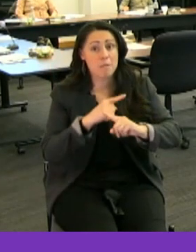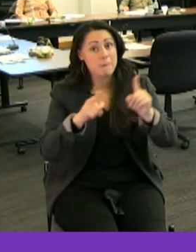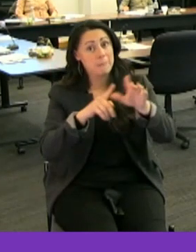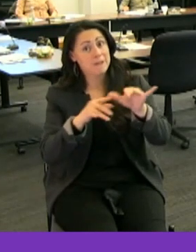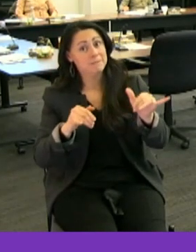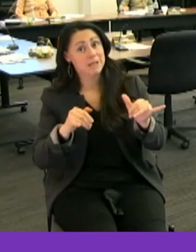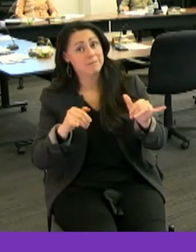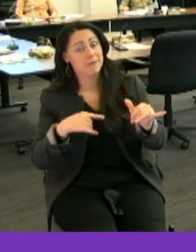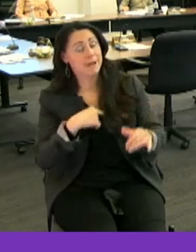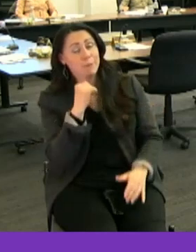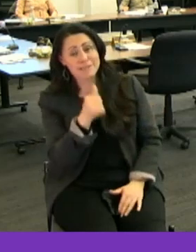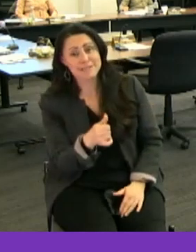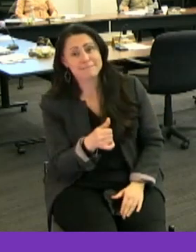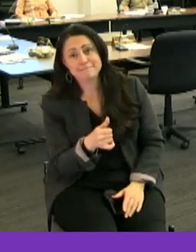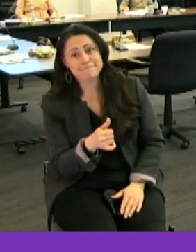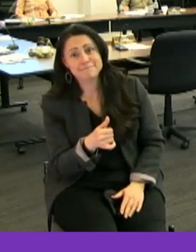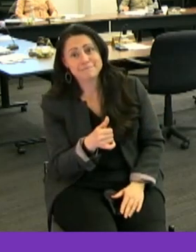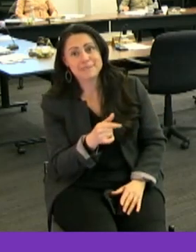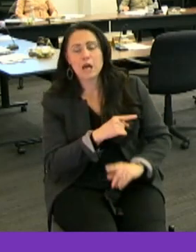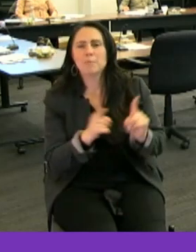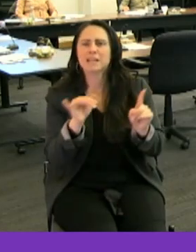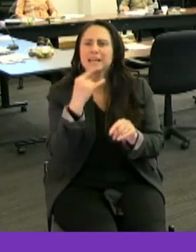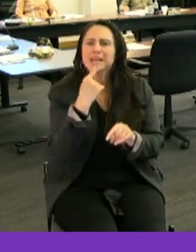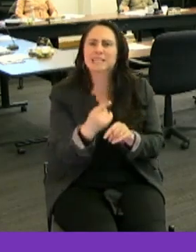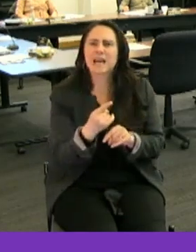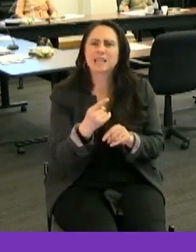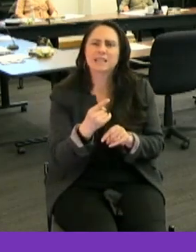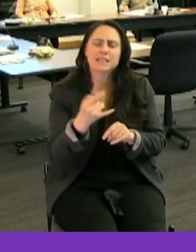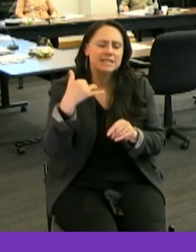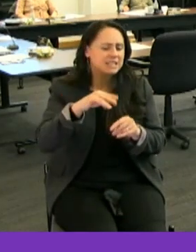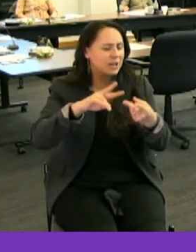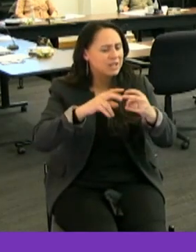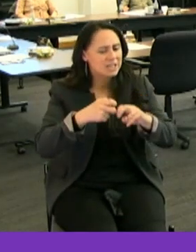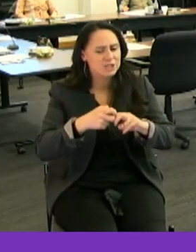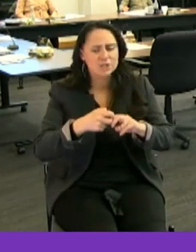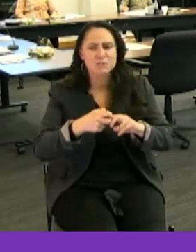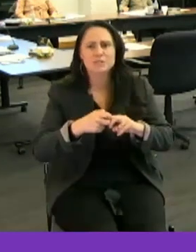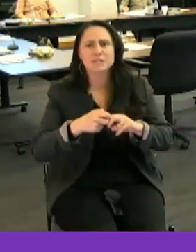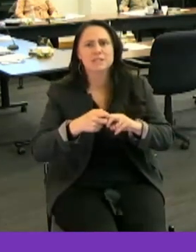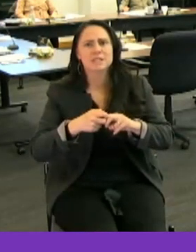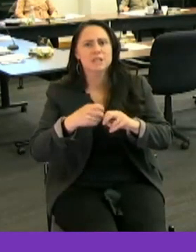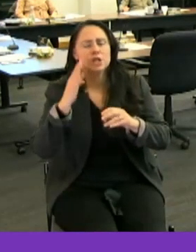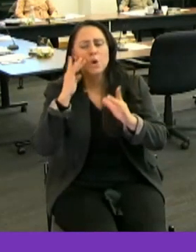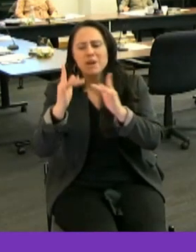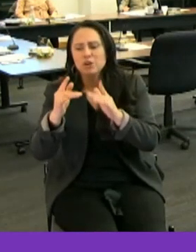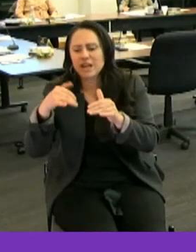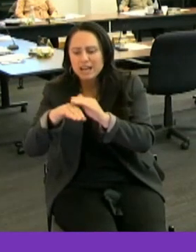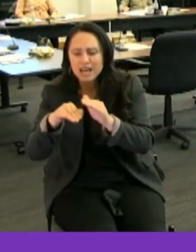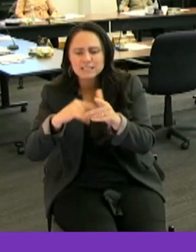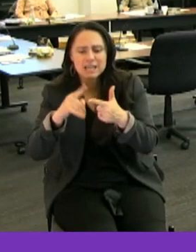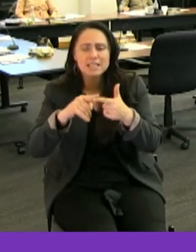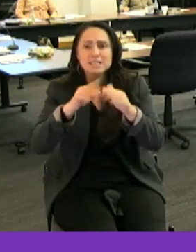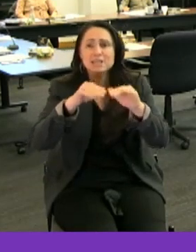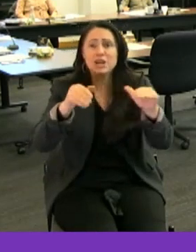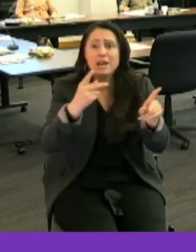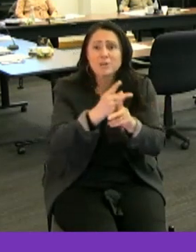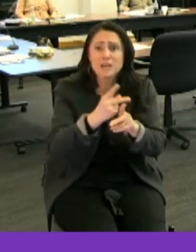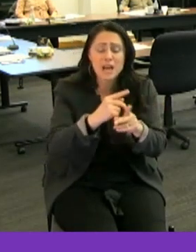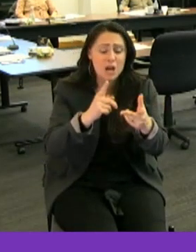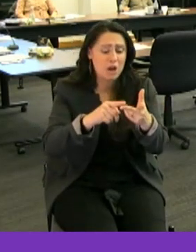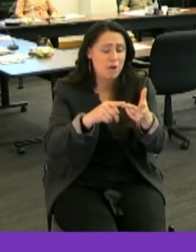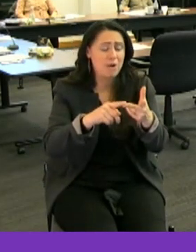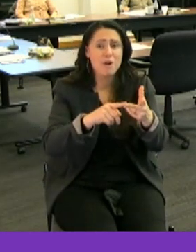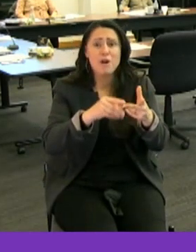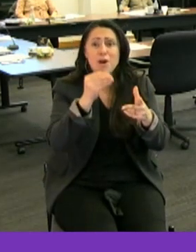at the same time, I kind of wasn't. But like I said, there are still issues, you know, there's internet access, childcare, caregiver, computer access,